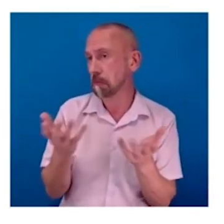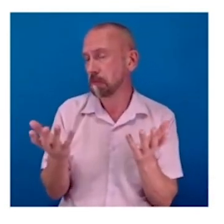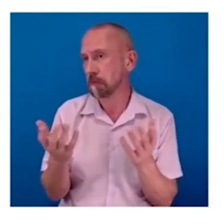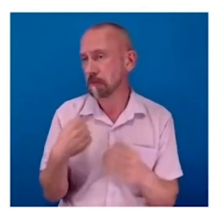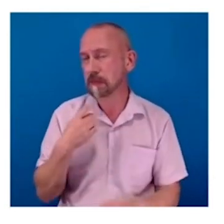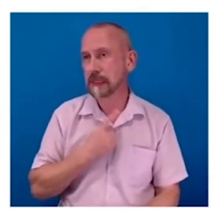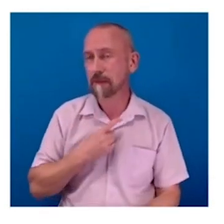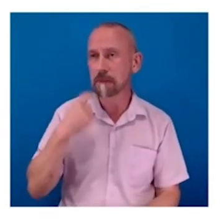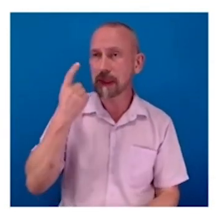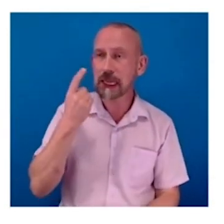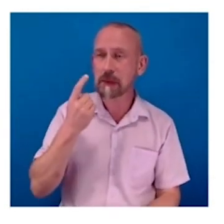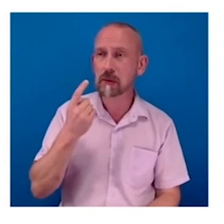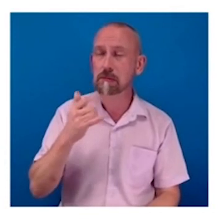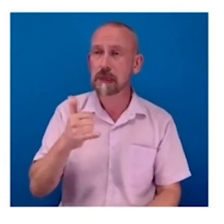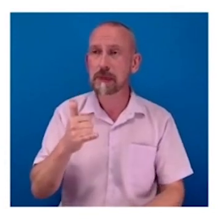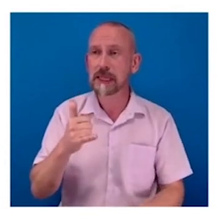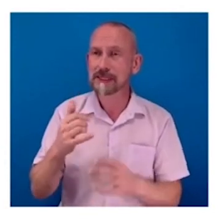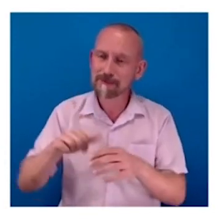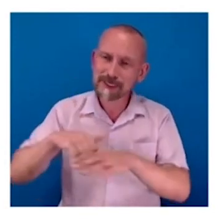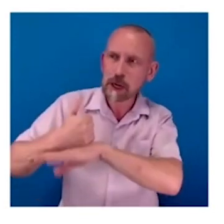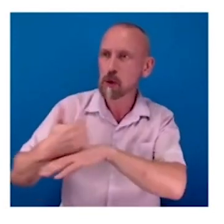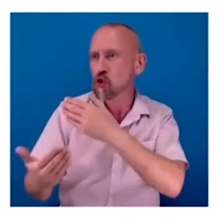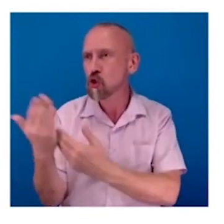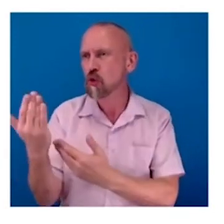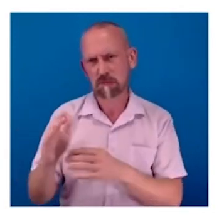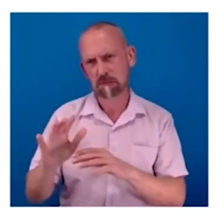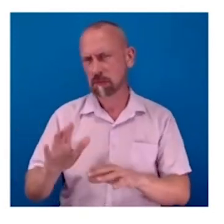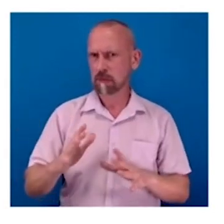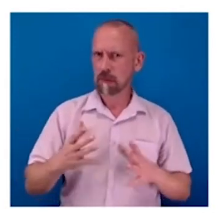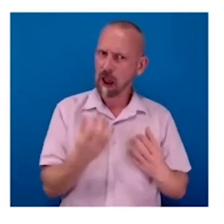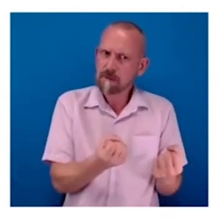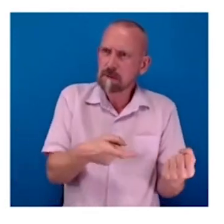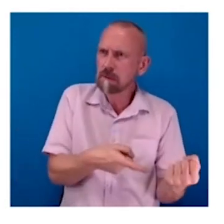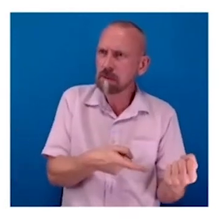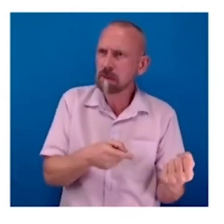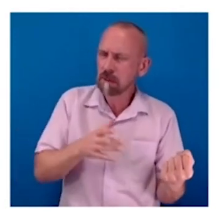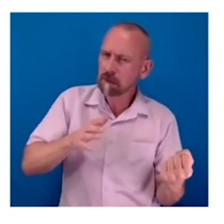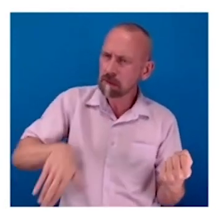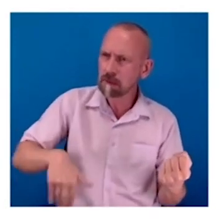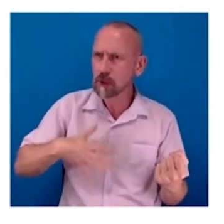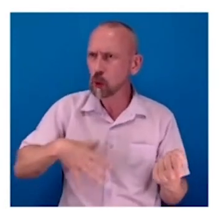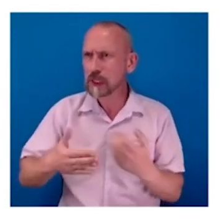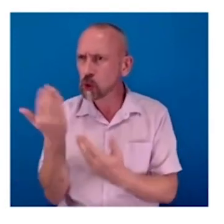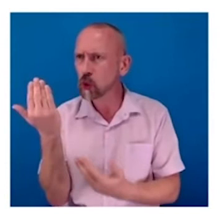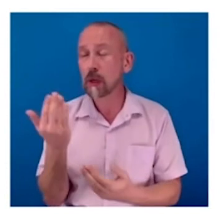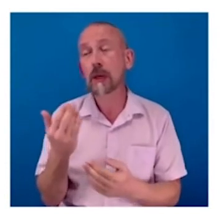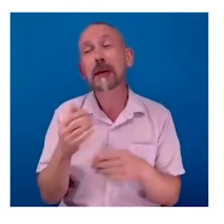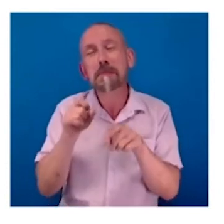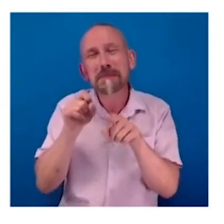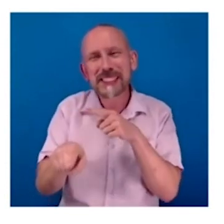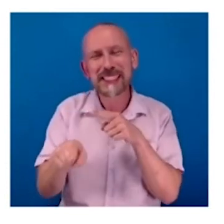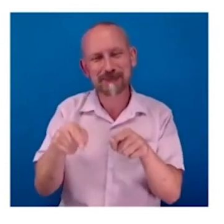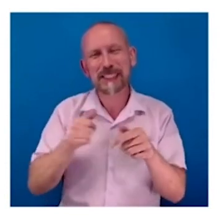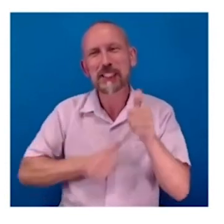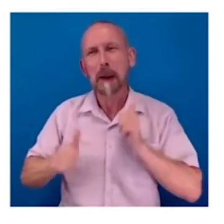that it will end up being something new when actually there's lots of places that it's already happening, you know, particularly with the champions as much as